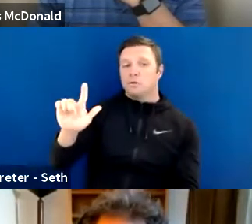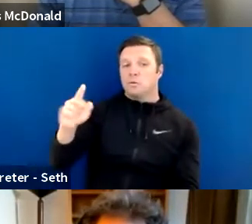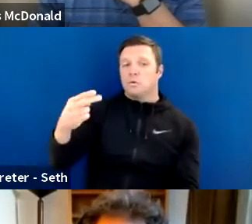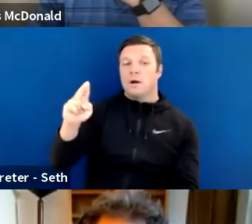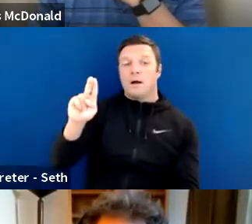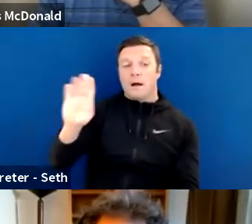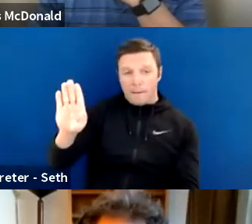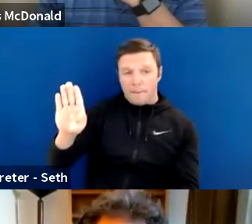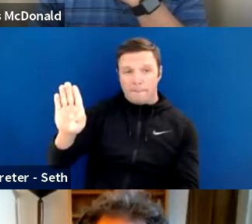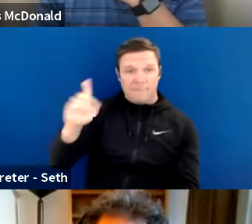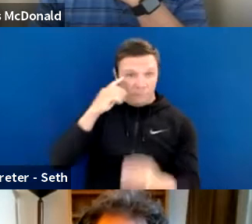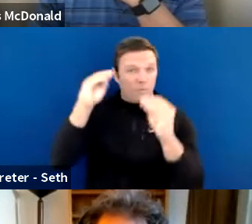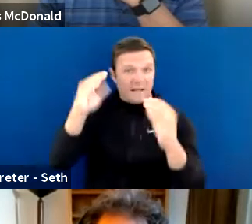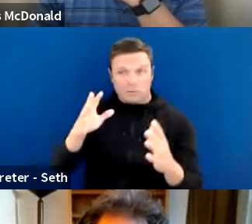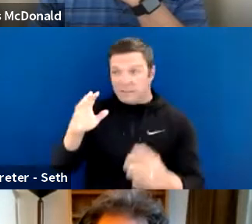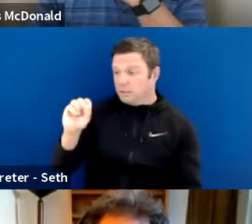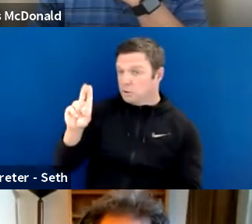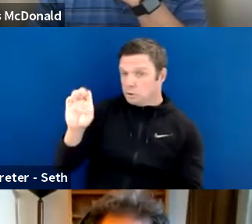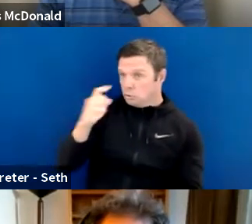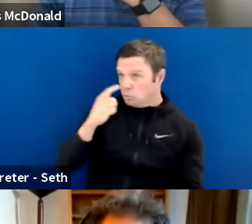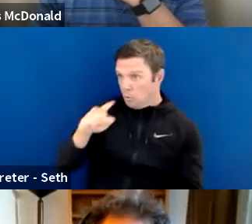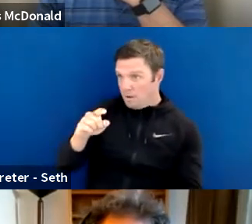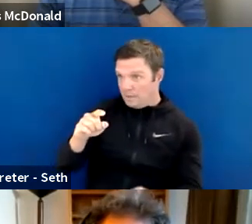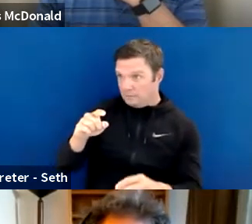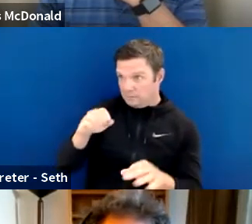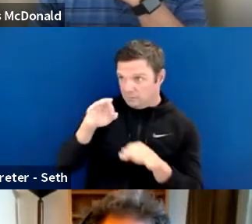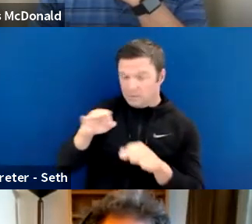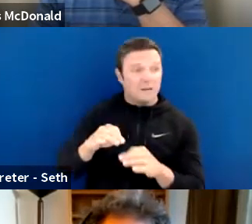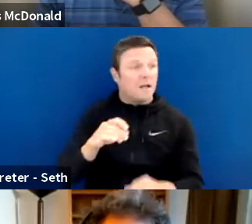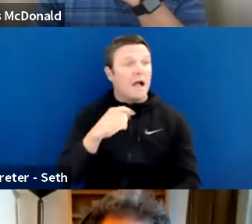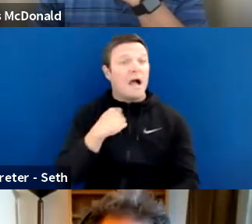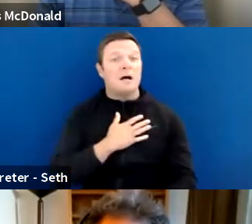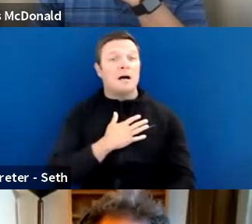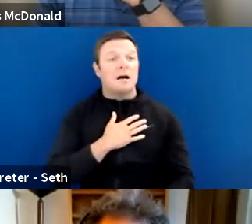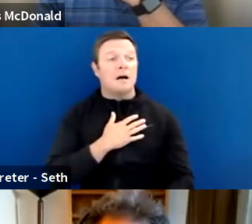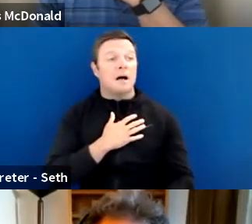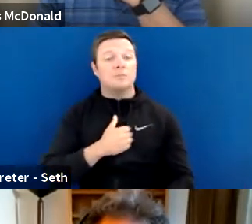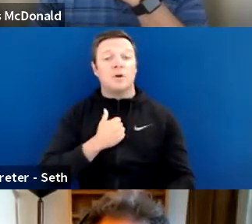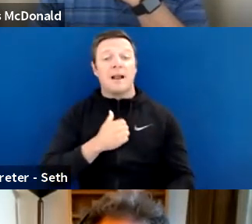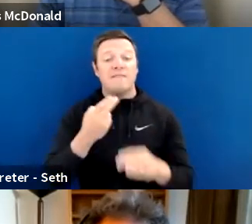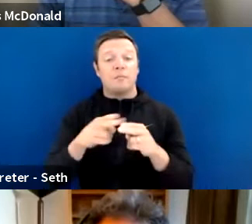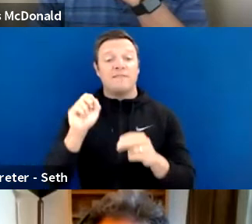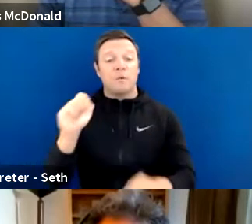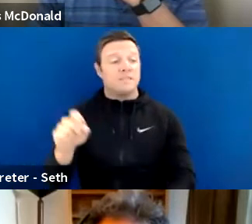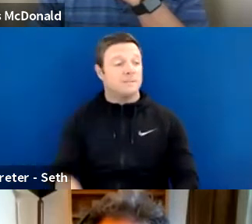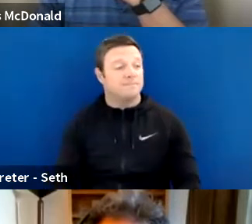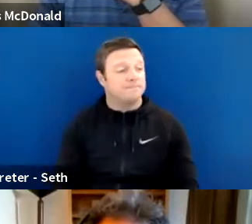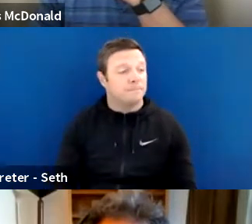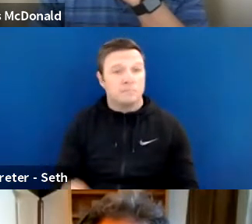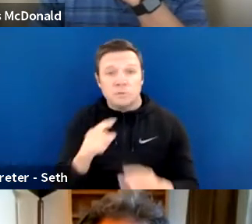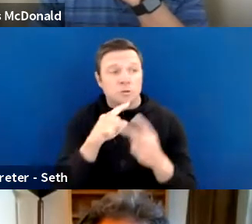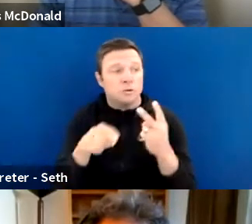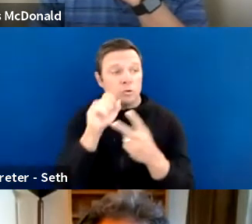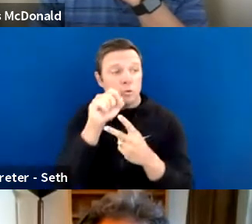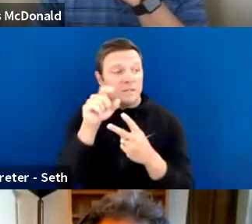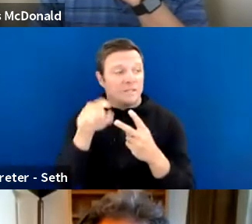take them on a tour? I have a quick question, Jody. I'm so sorry to interrupt. Oh, that's okay. Is that all right? Actually, it's 2